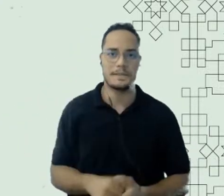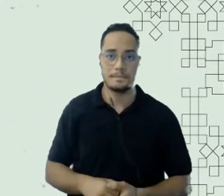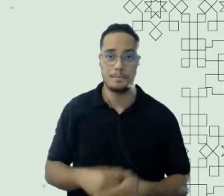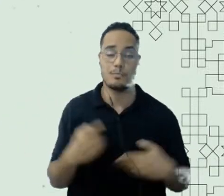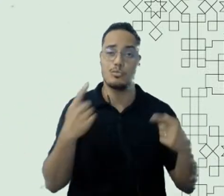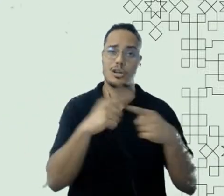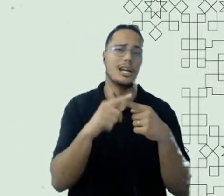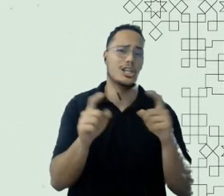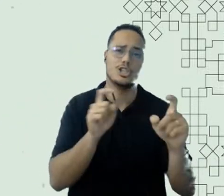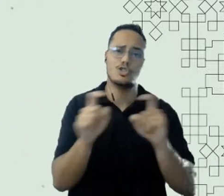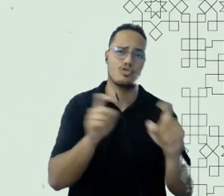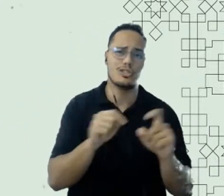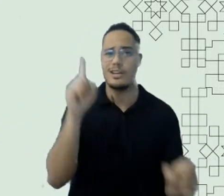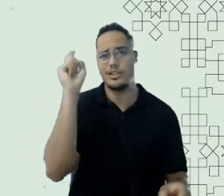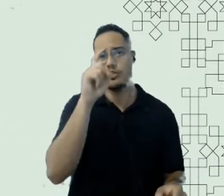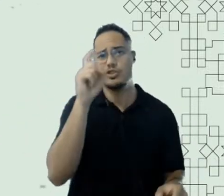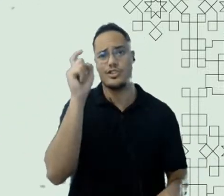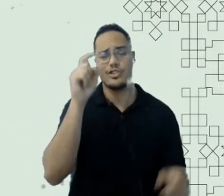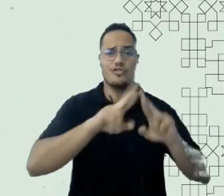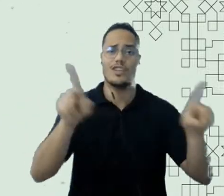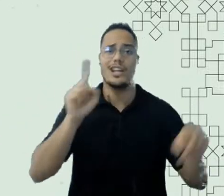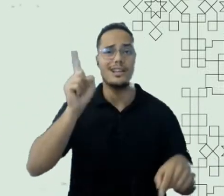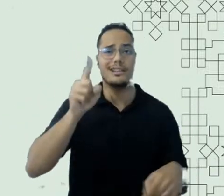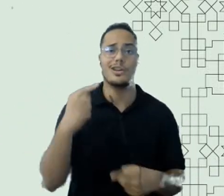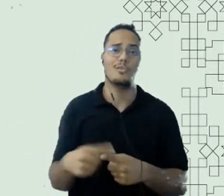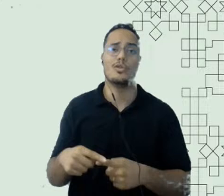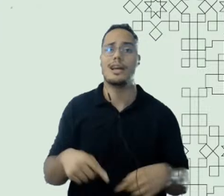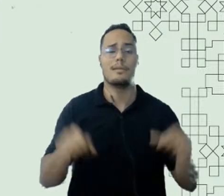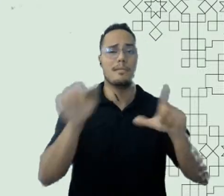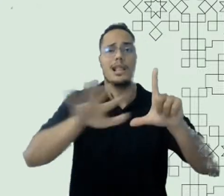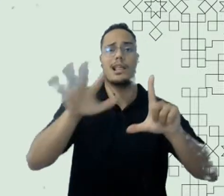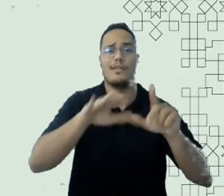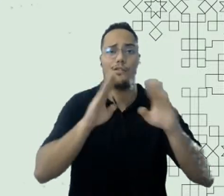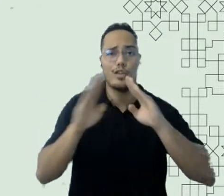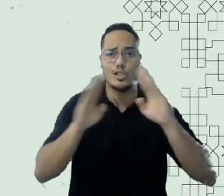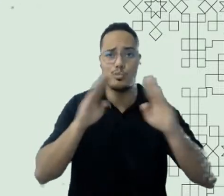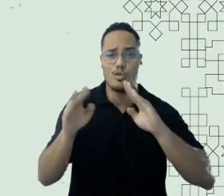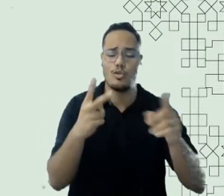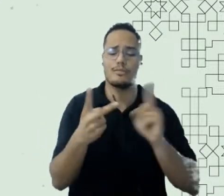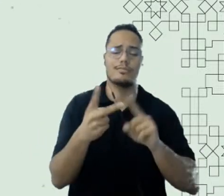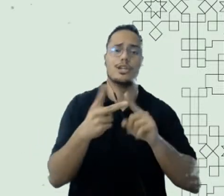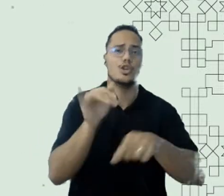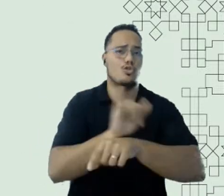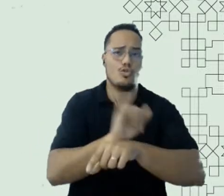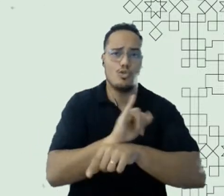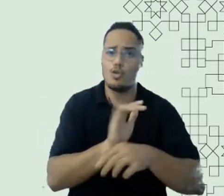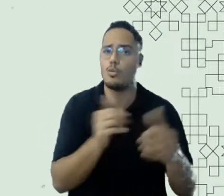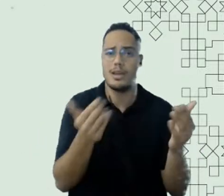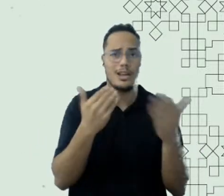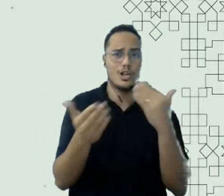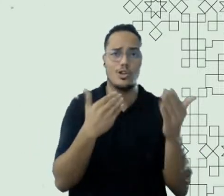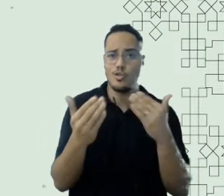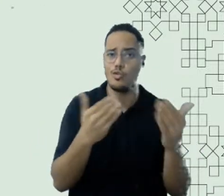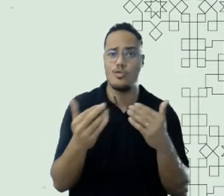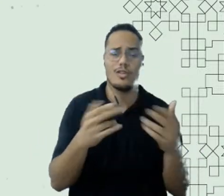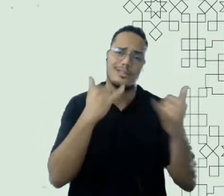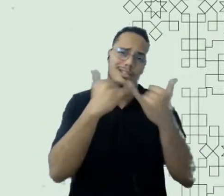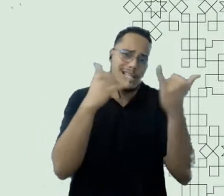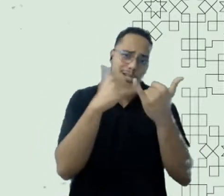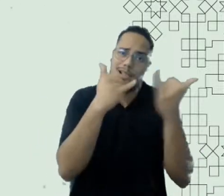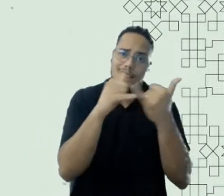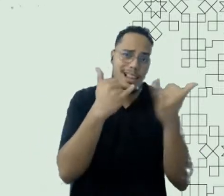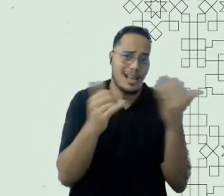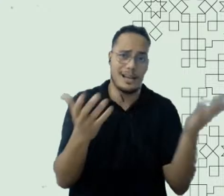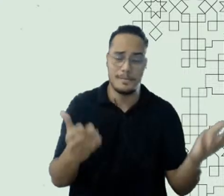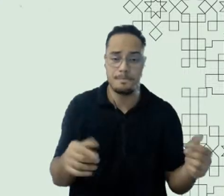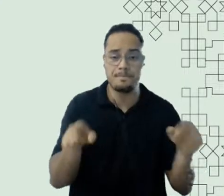the dilemmas are very similar. So because your experience dates 5 years old